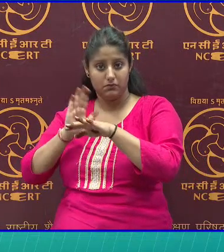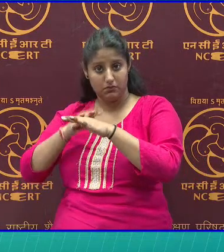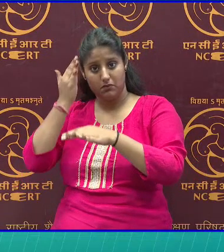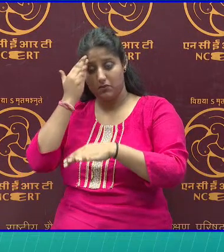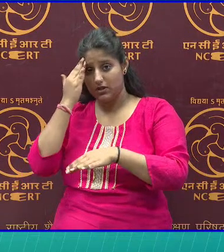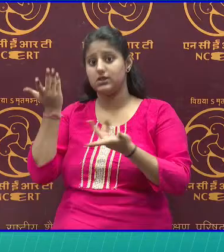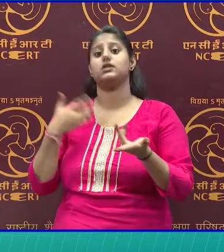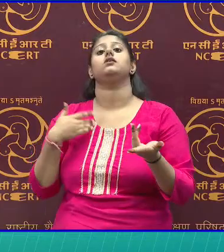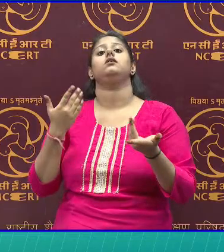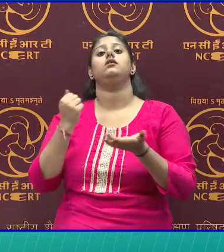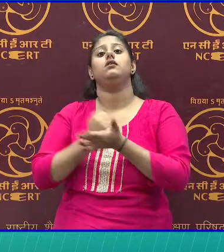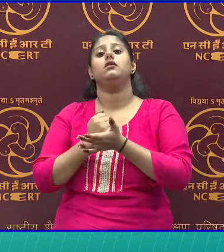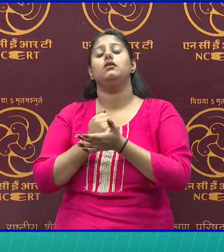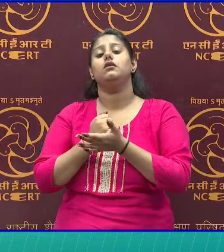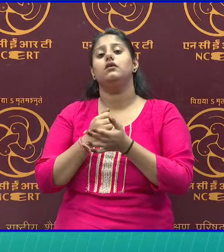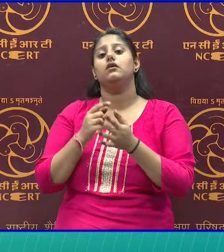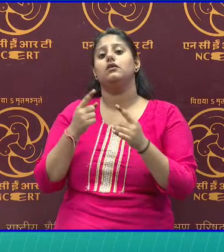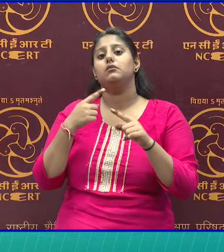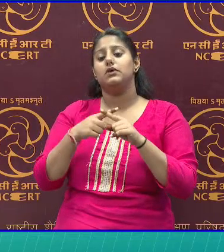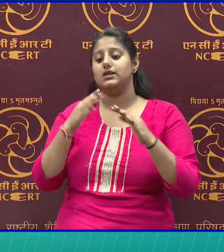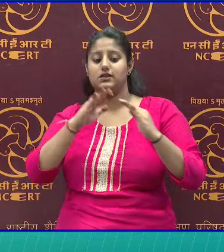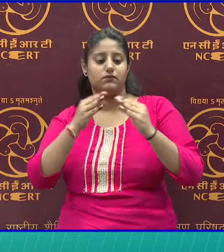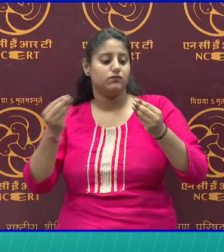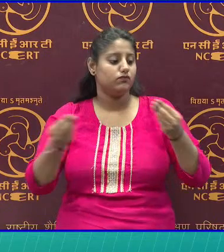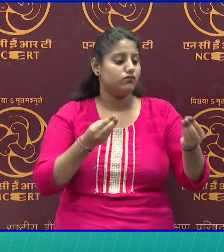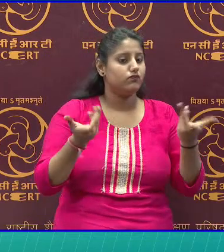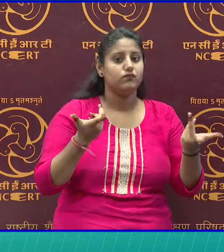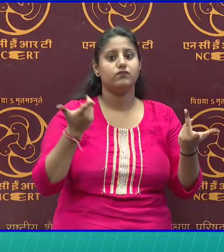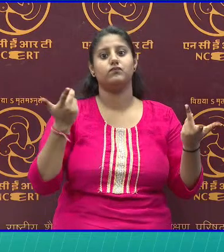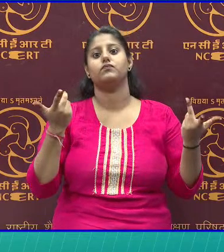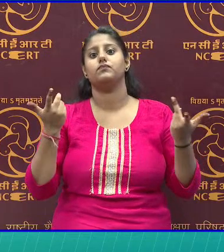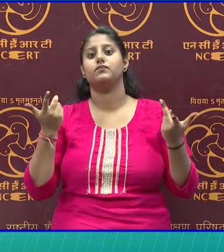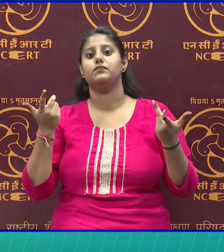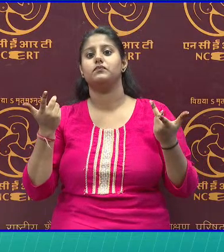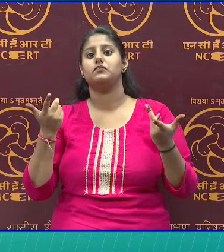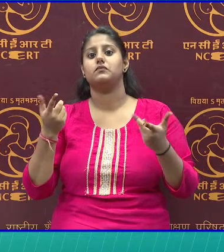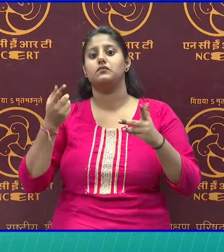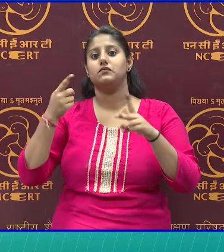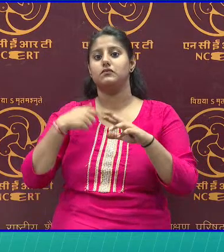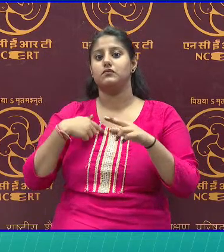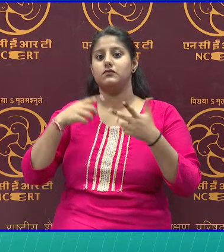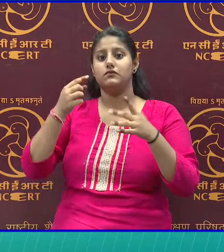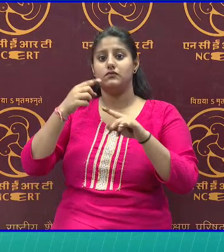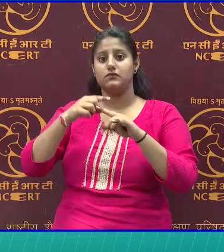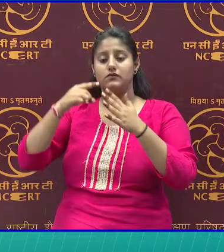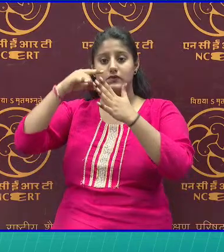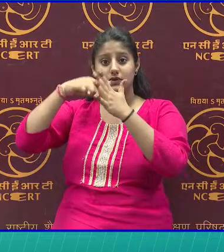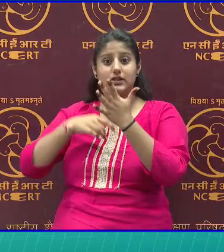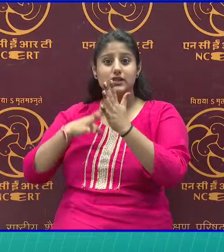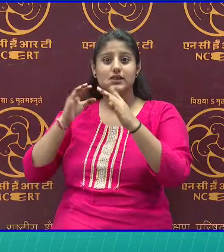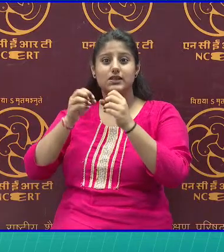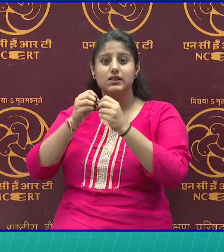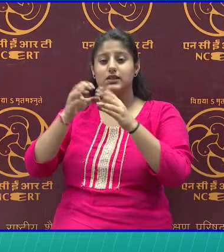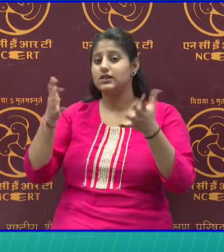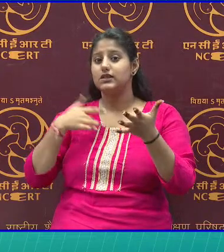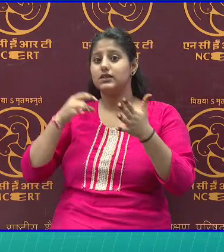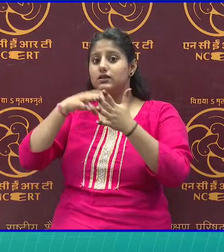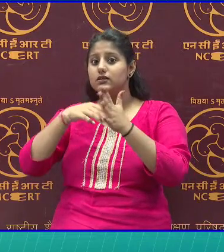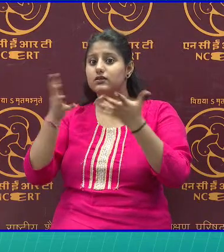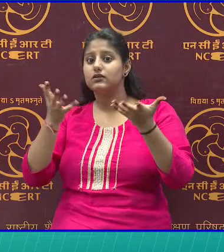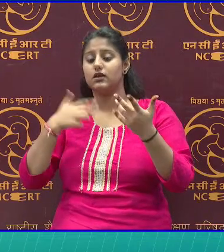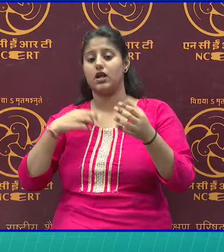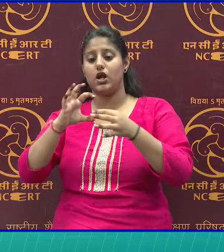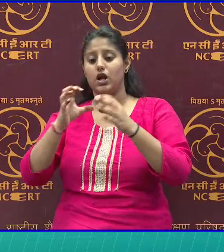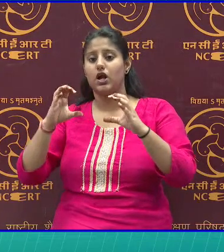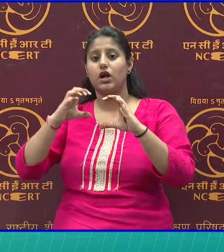members, and now they are going to explore little more deeper and then broader, wherein they will be exploring about